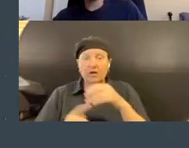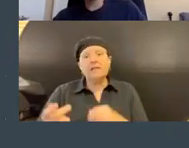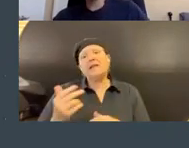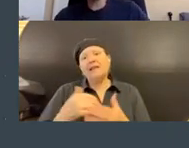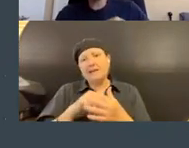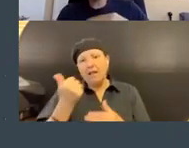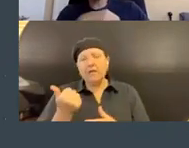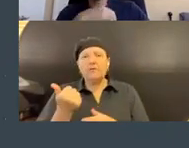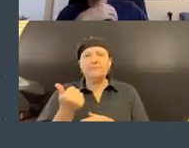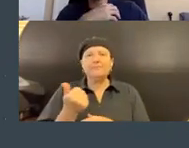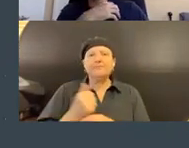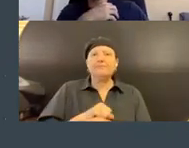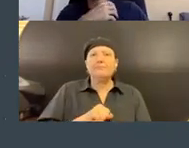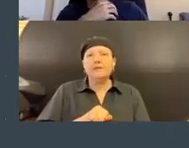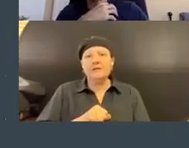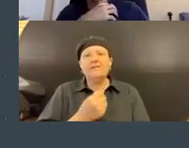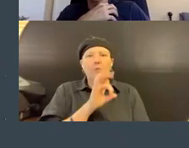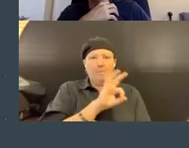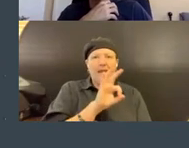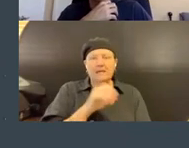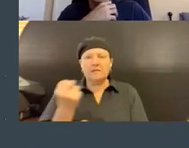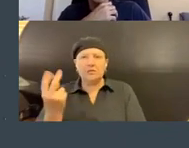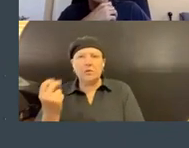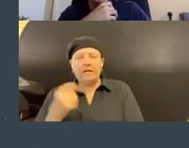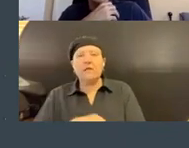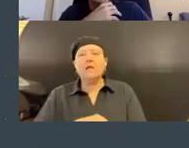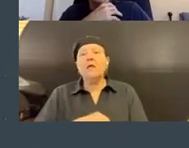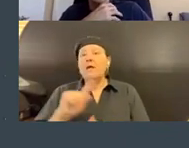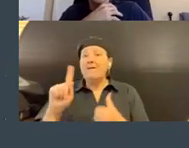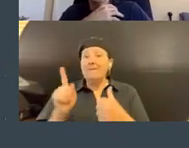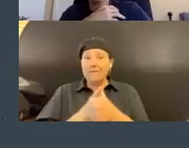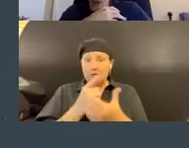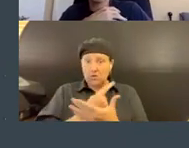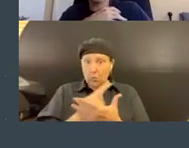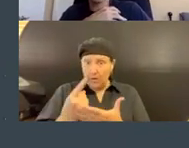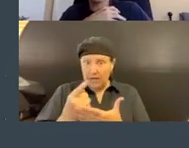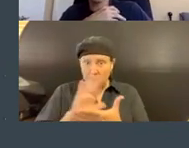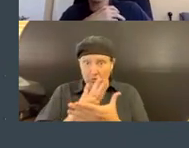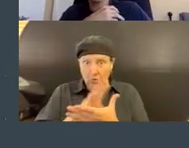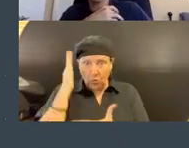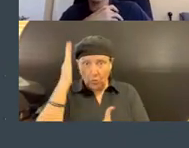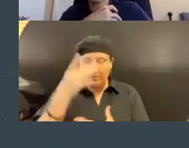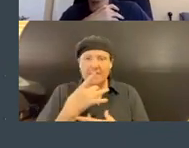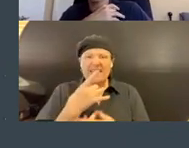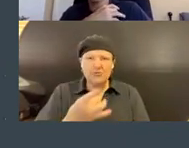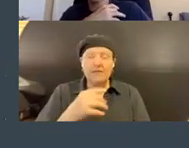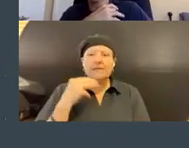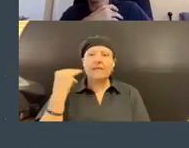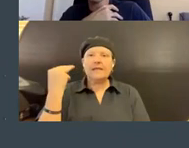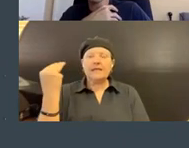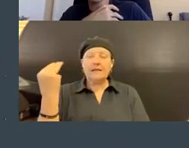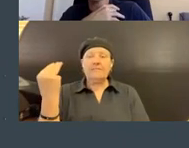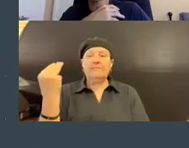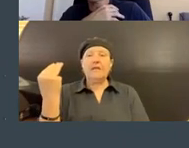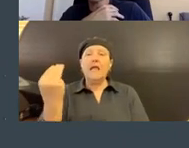All right, so that the first week of school is going to be interesting, as I just sort of mentioned. Monday, August 17th, obviously is going to be a